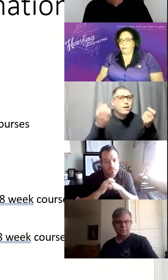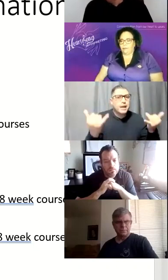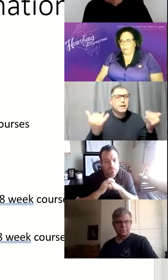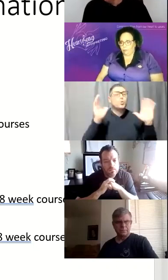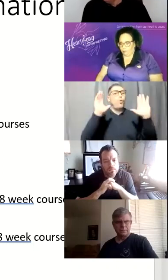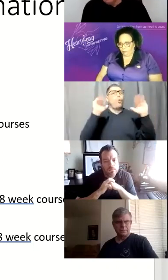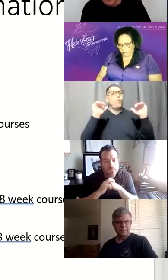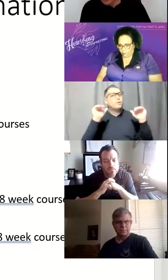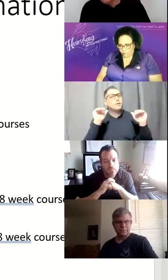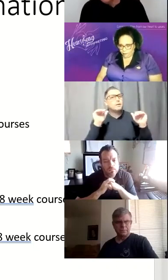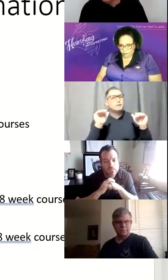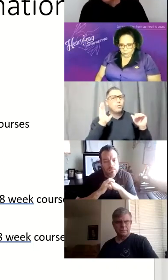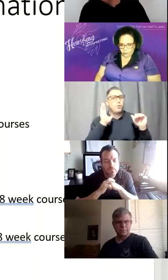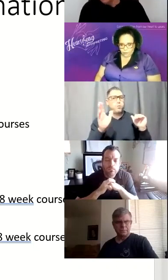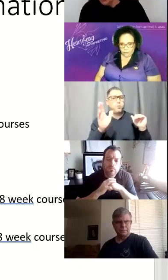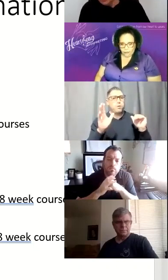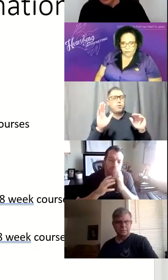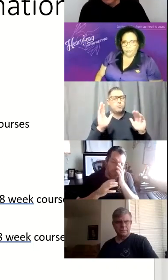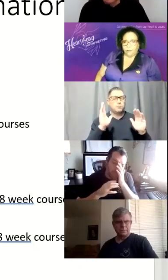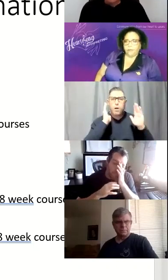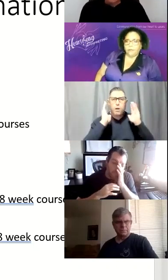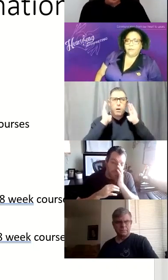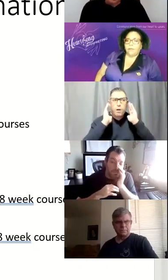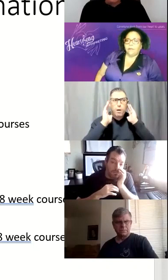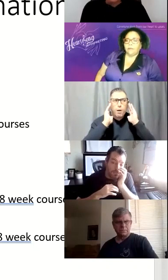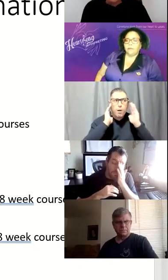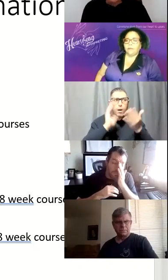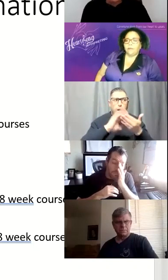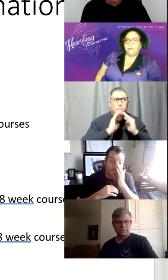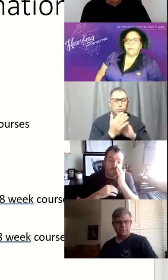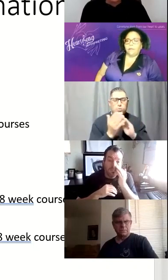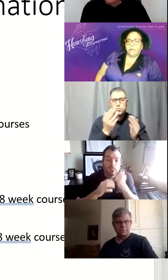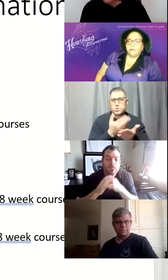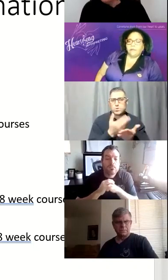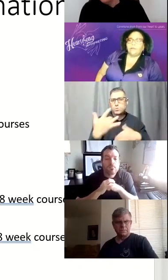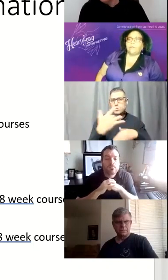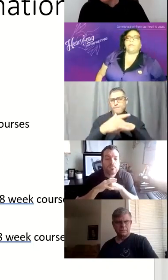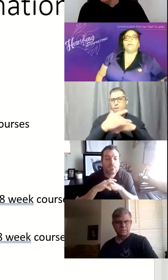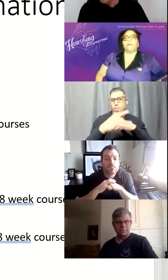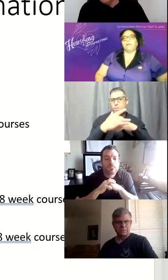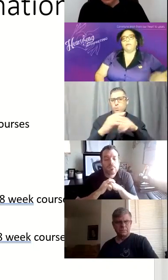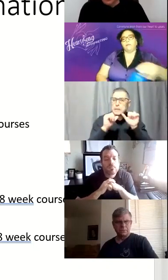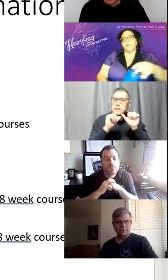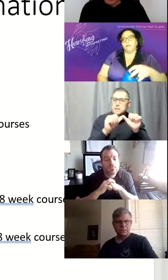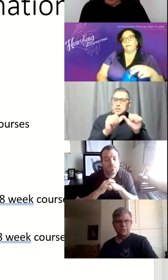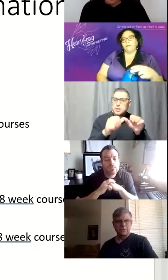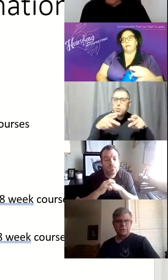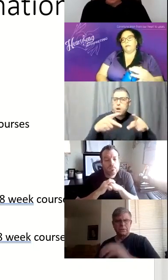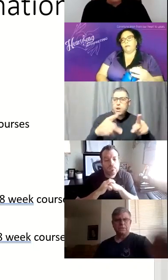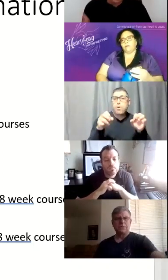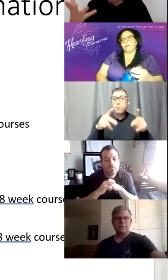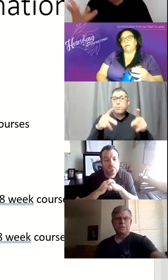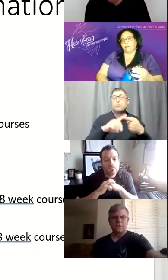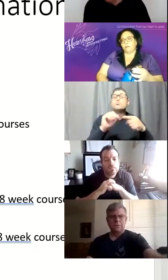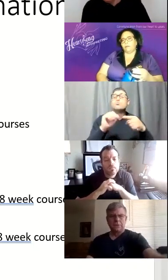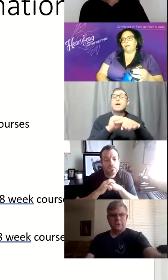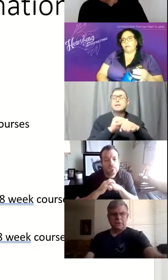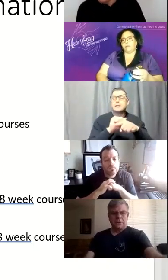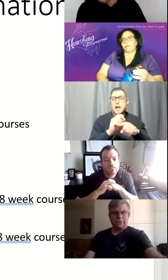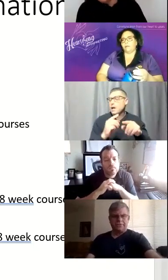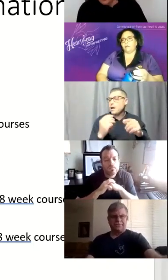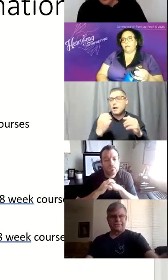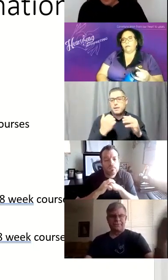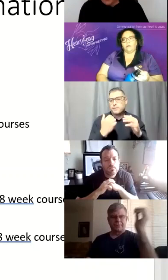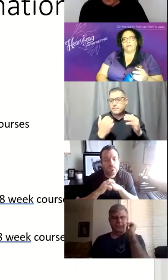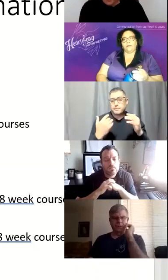for. Being aware of the community resources that we have, continue to allow them an opportunity to practice. I'm sorry,